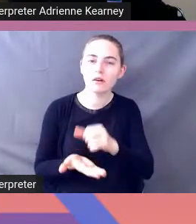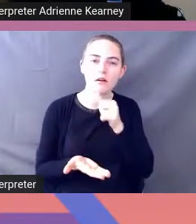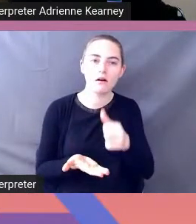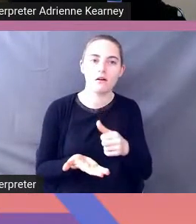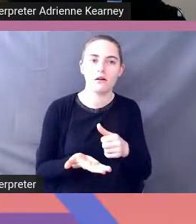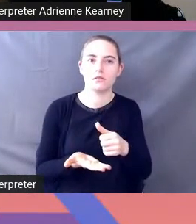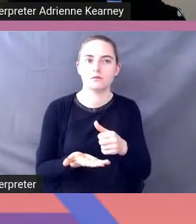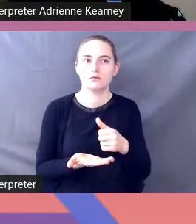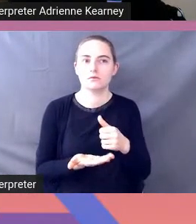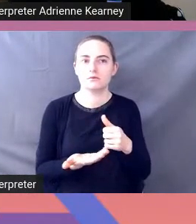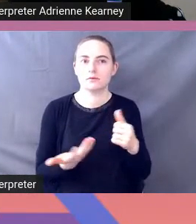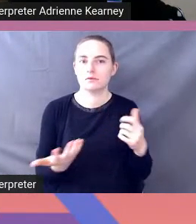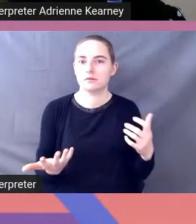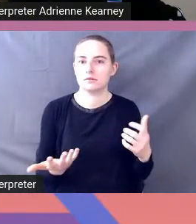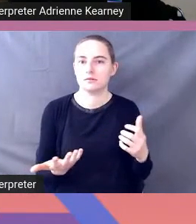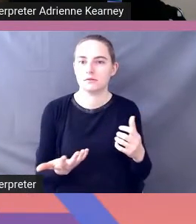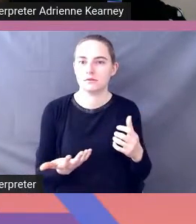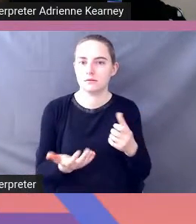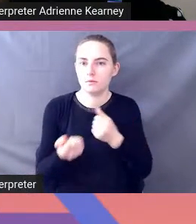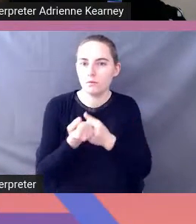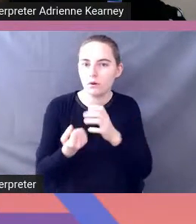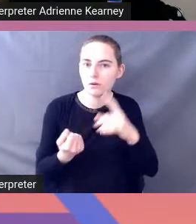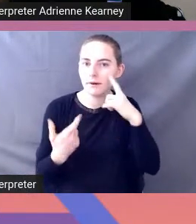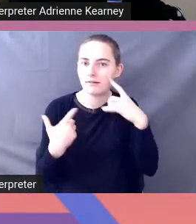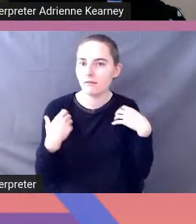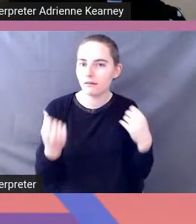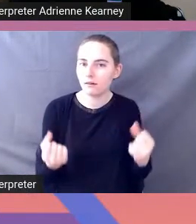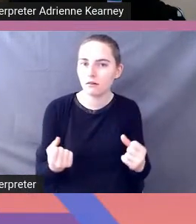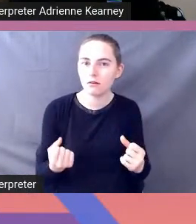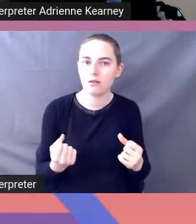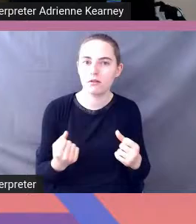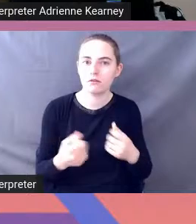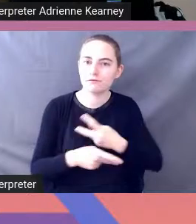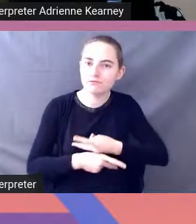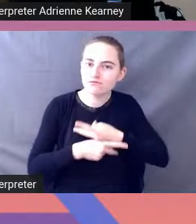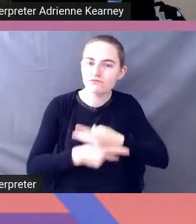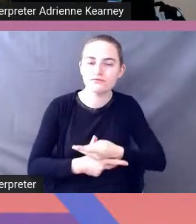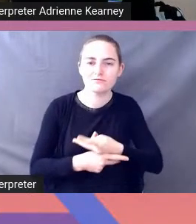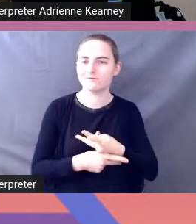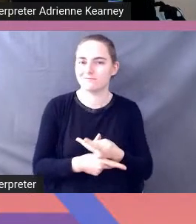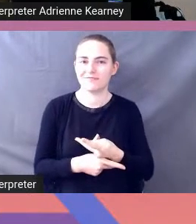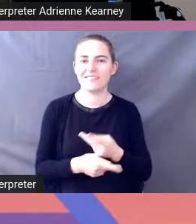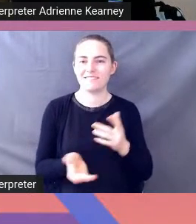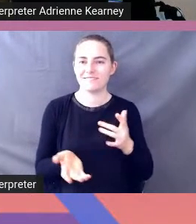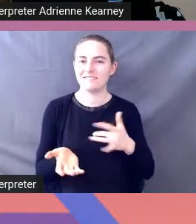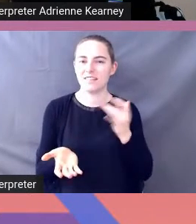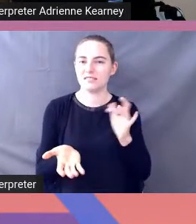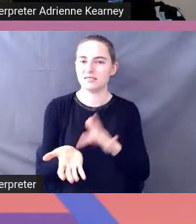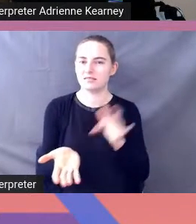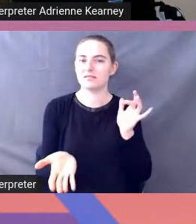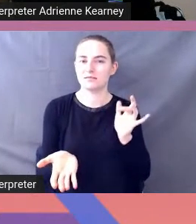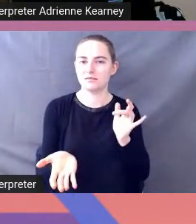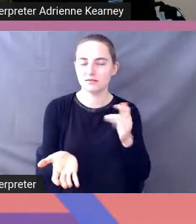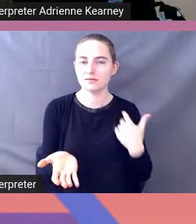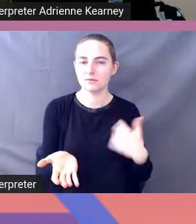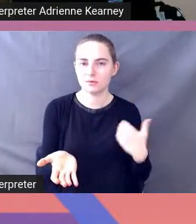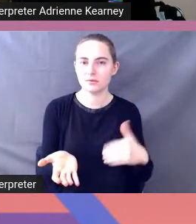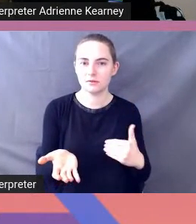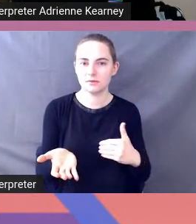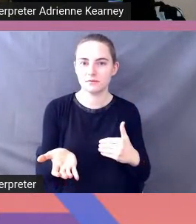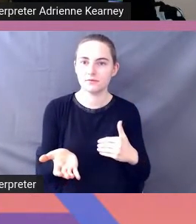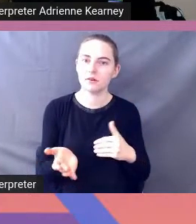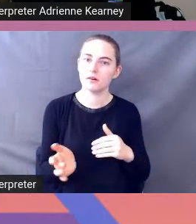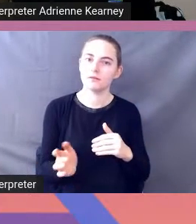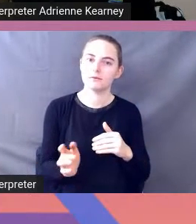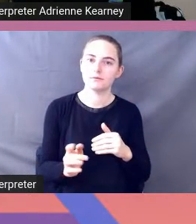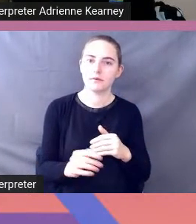representation or inclusion. It just feels like you're kind of using somebody to get your point across, or using somebody to make you look